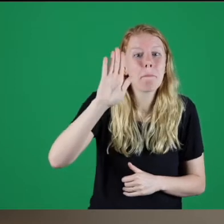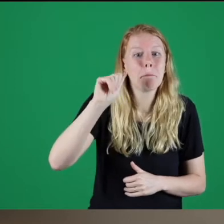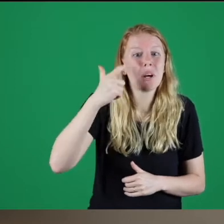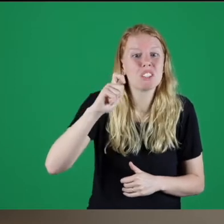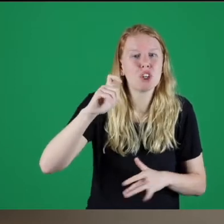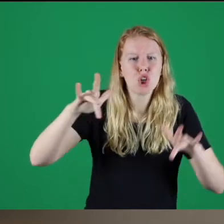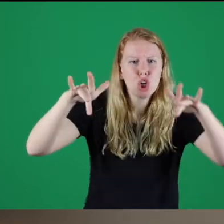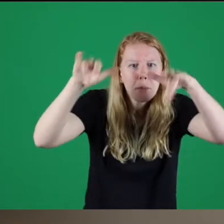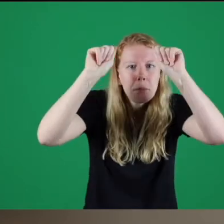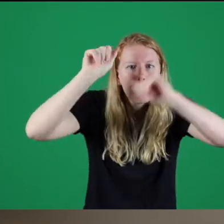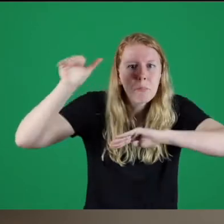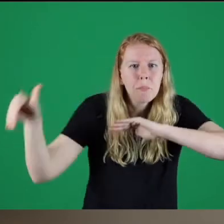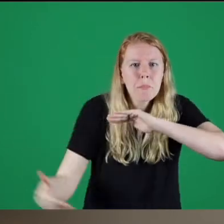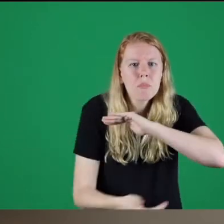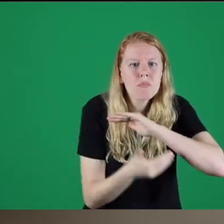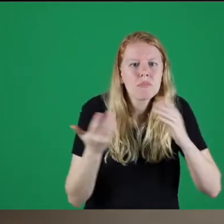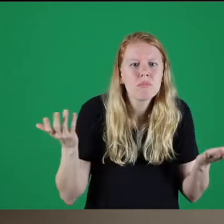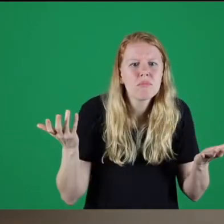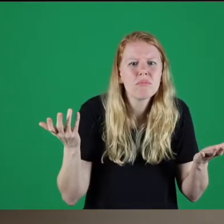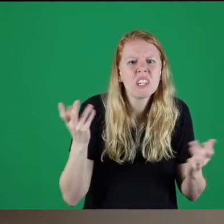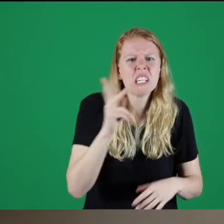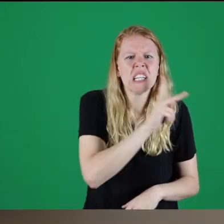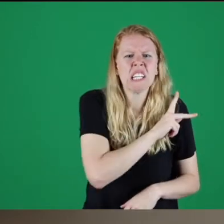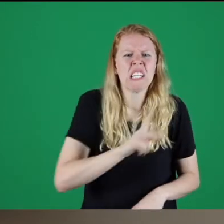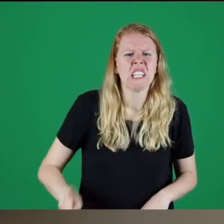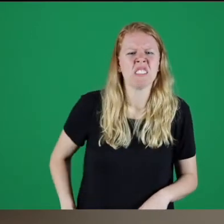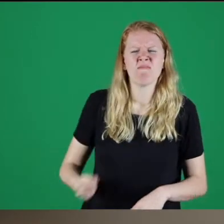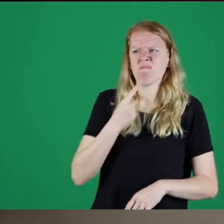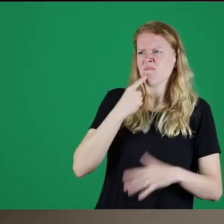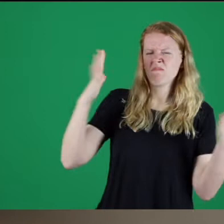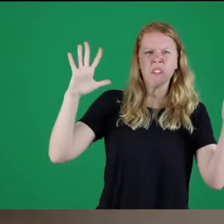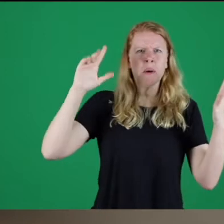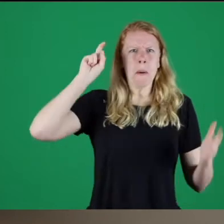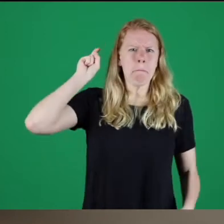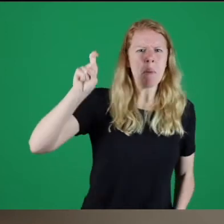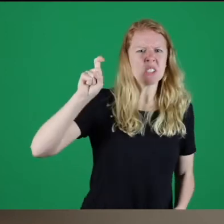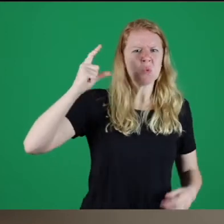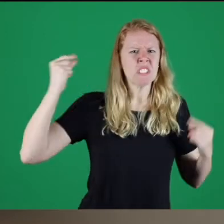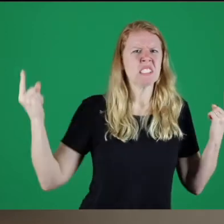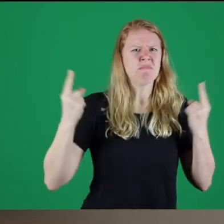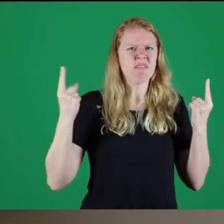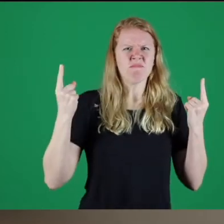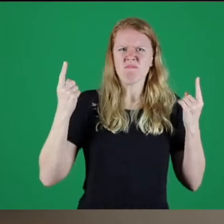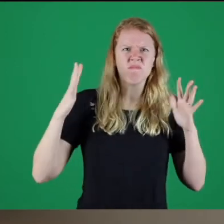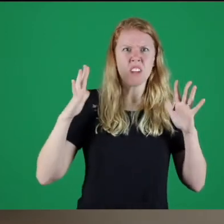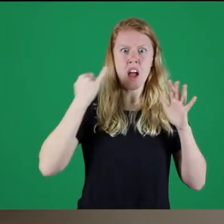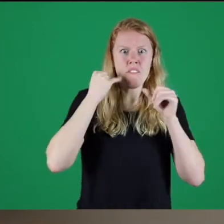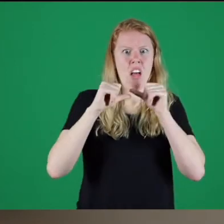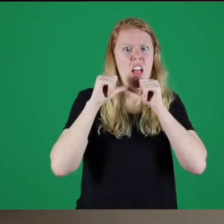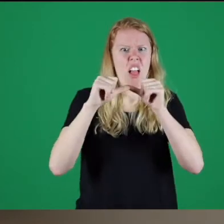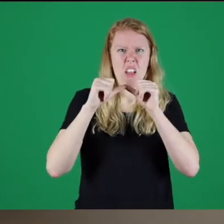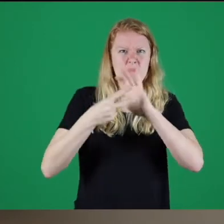gone, disappeared during the night. The king said, we must do something about this. If this continues soon, we will have